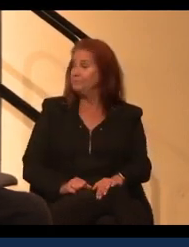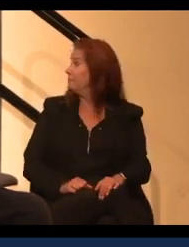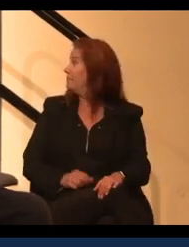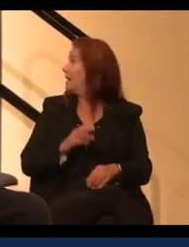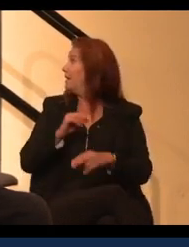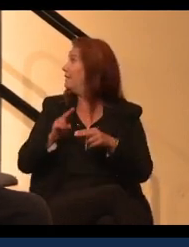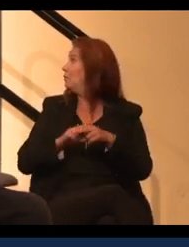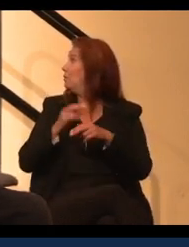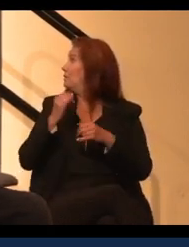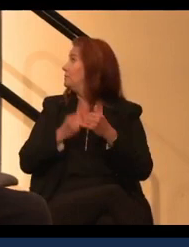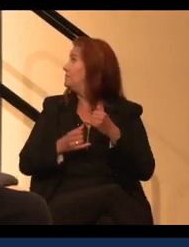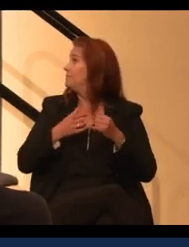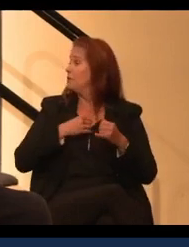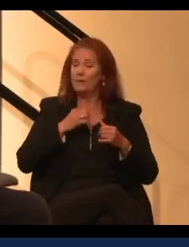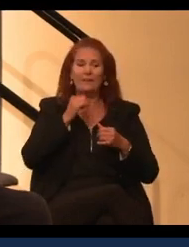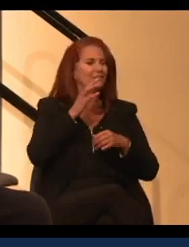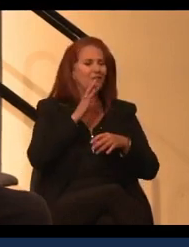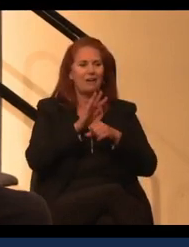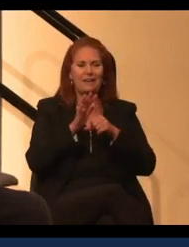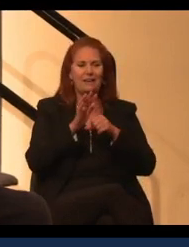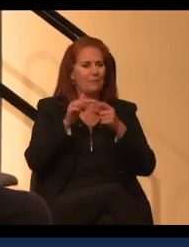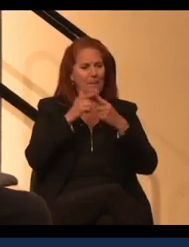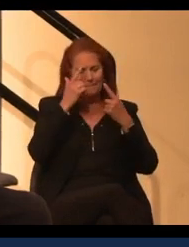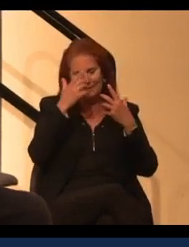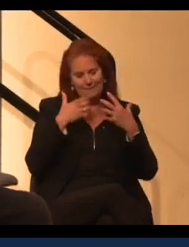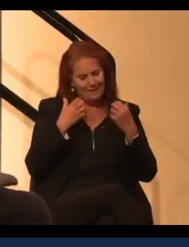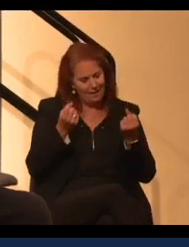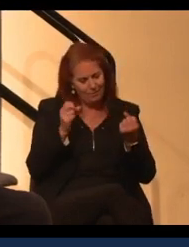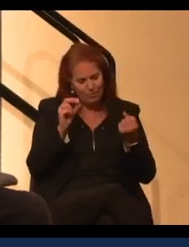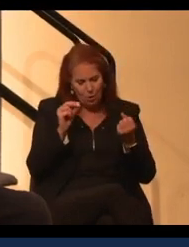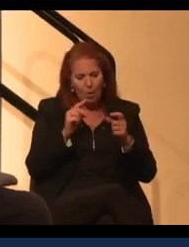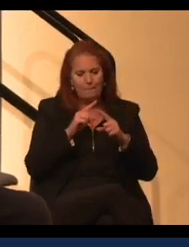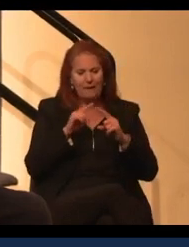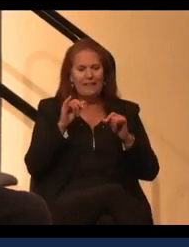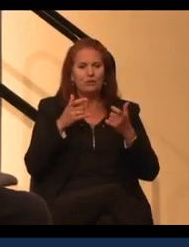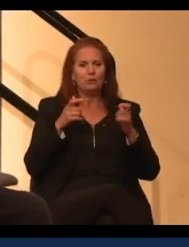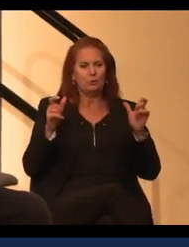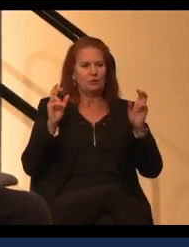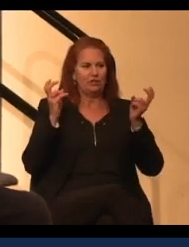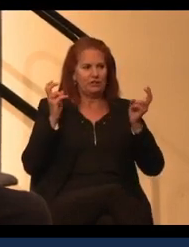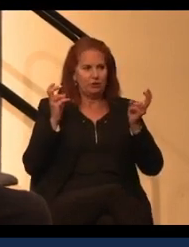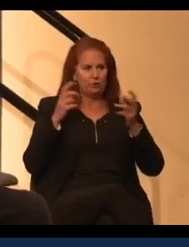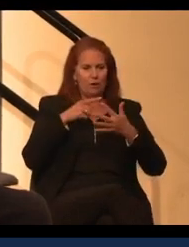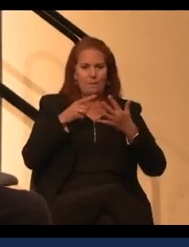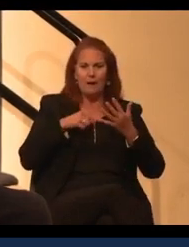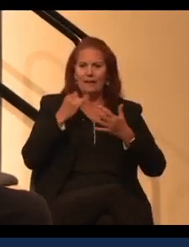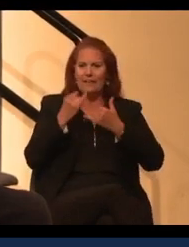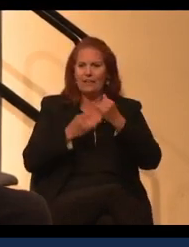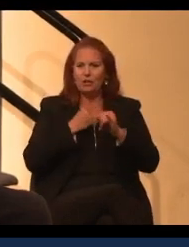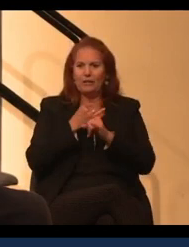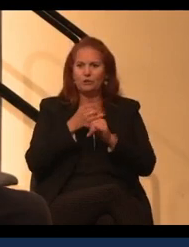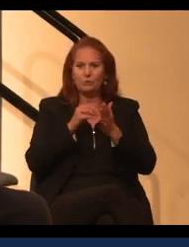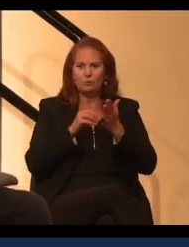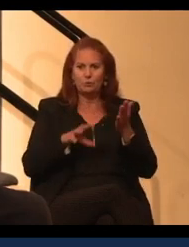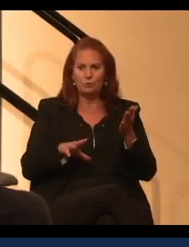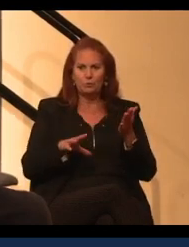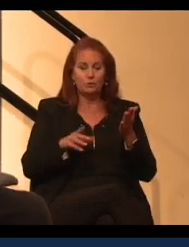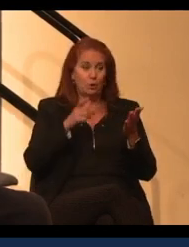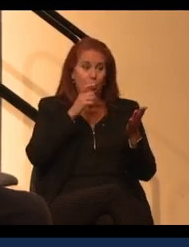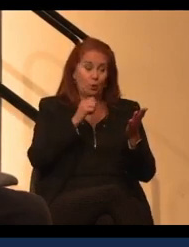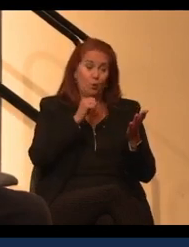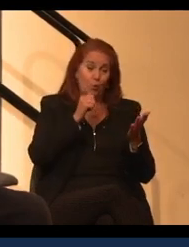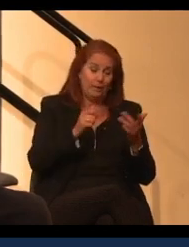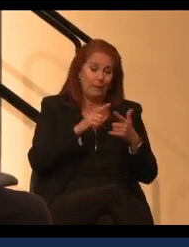of course, we didn't talk enough about mental health, but it's a huge issue among internationals. I mean, who